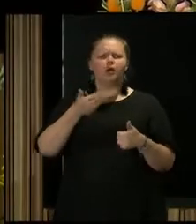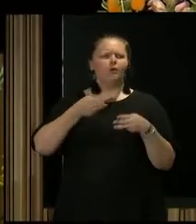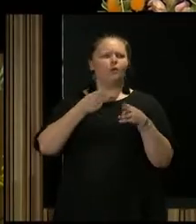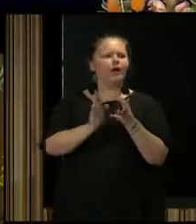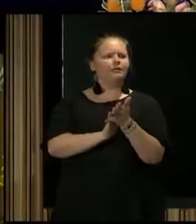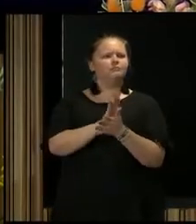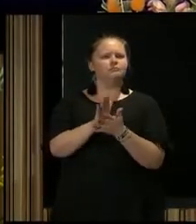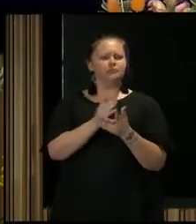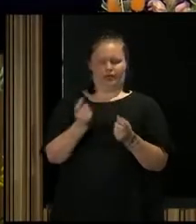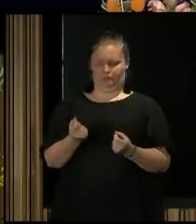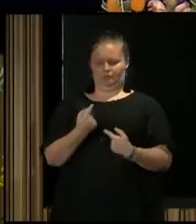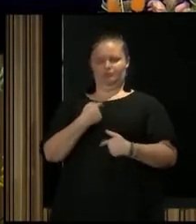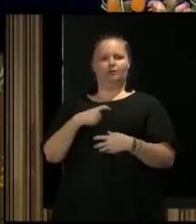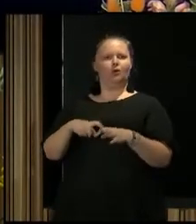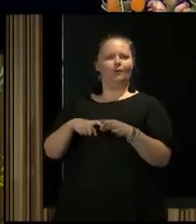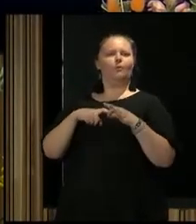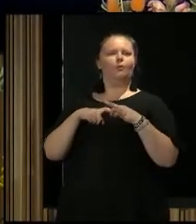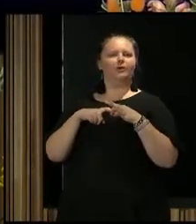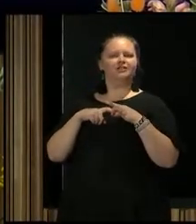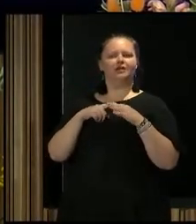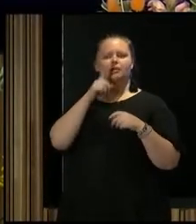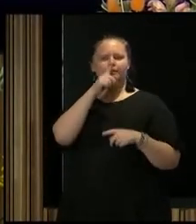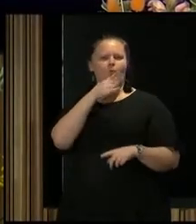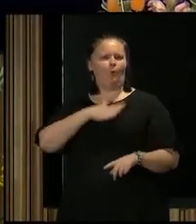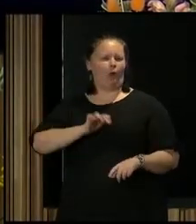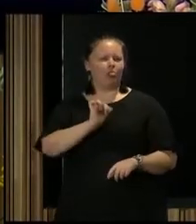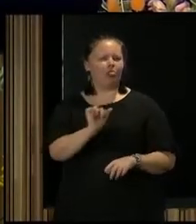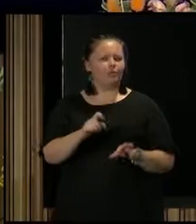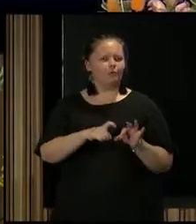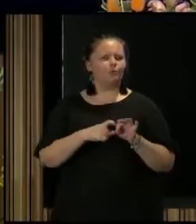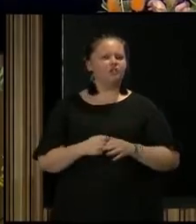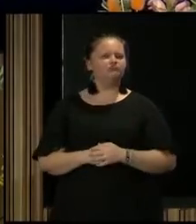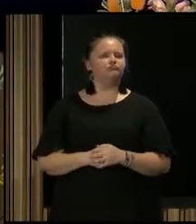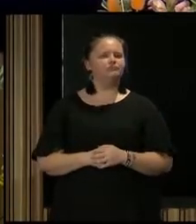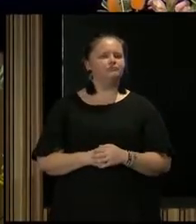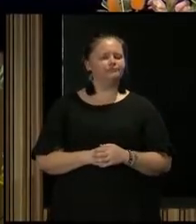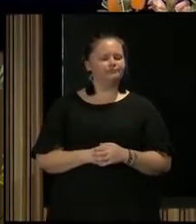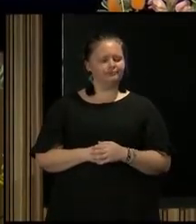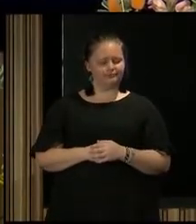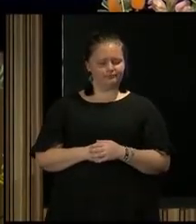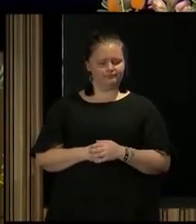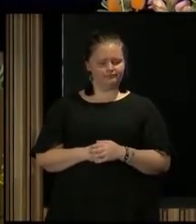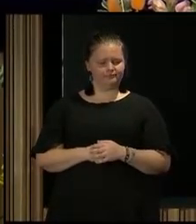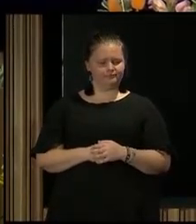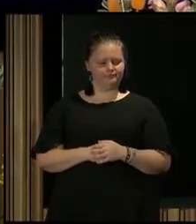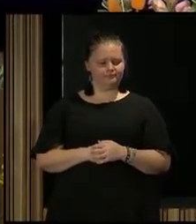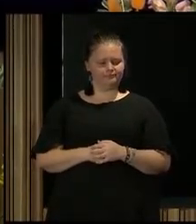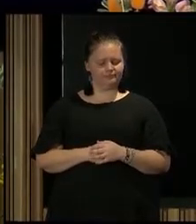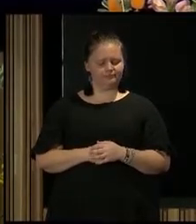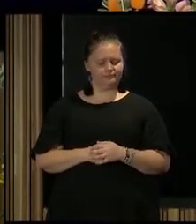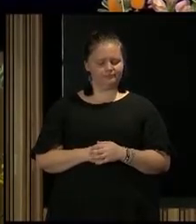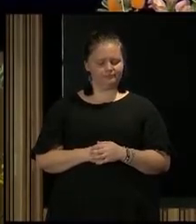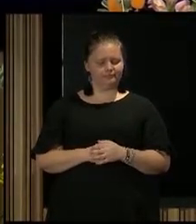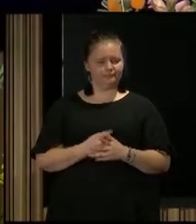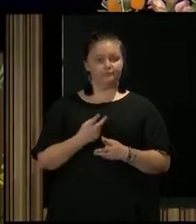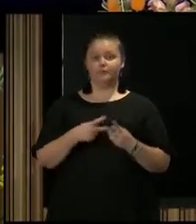get the questions coming through that are of real interest to you. So it's just a lovely way to do that. So if